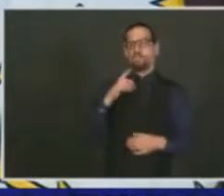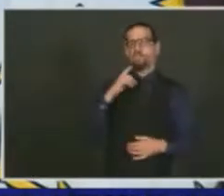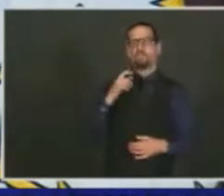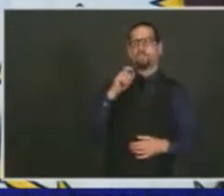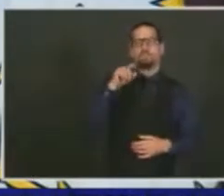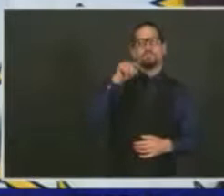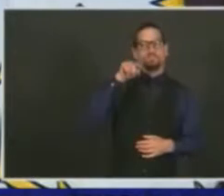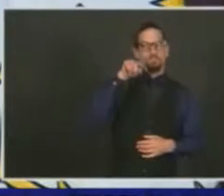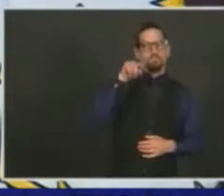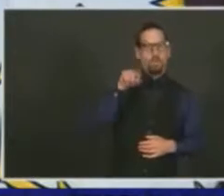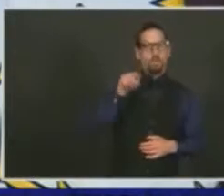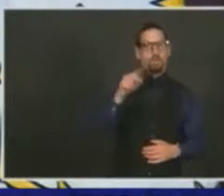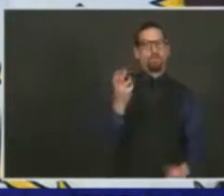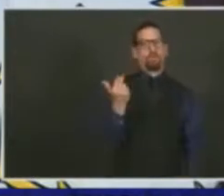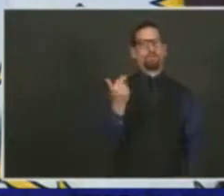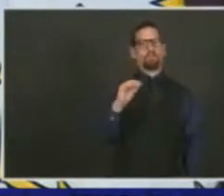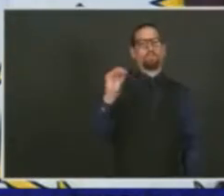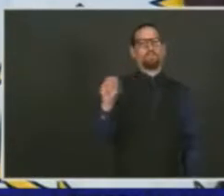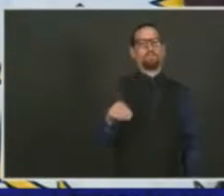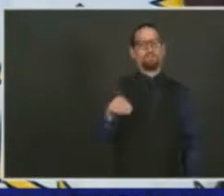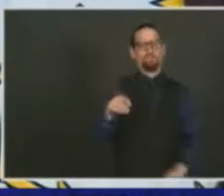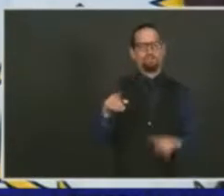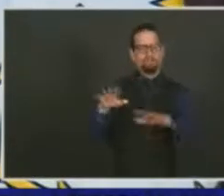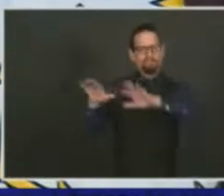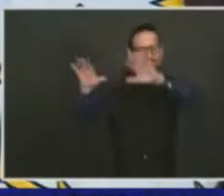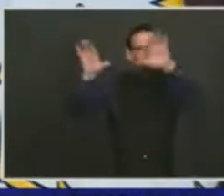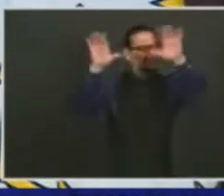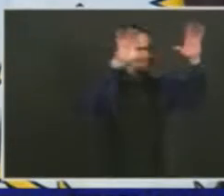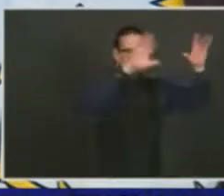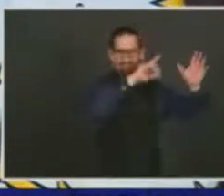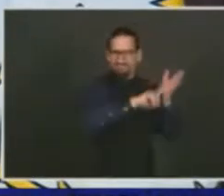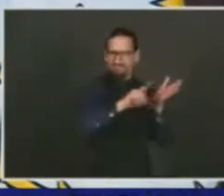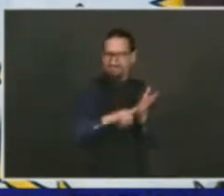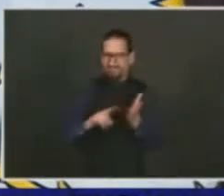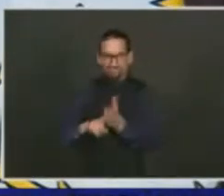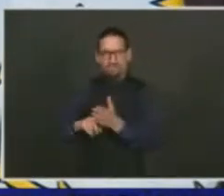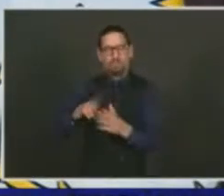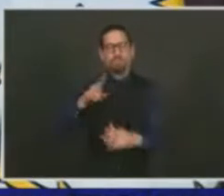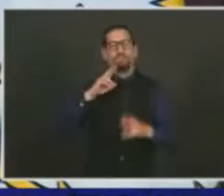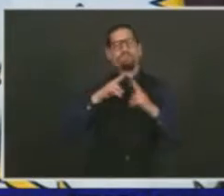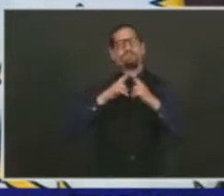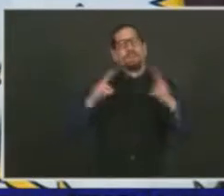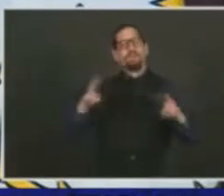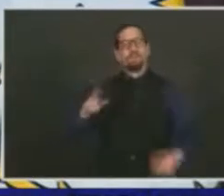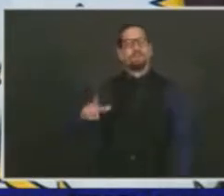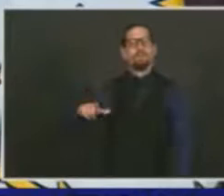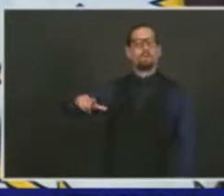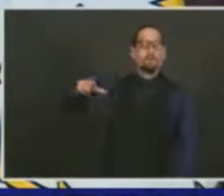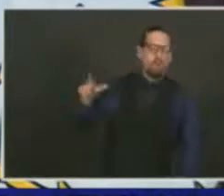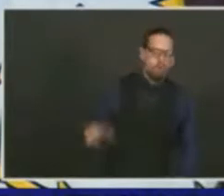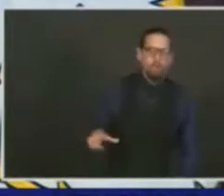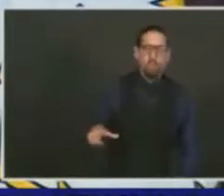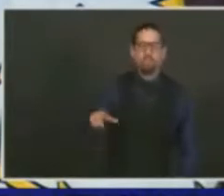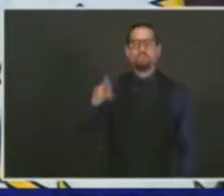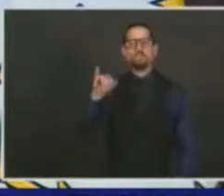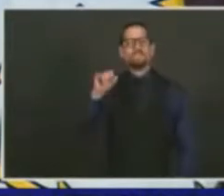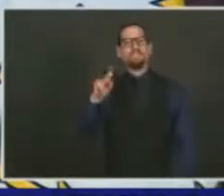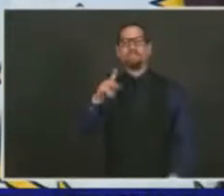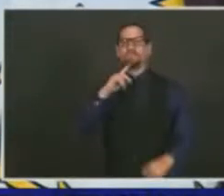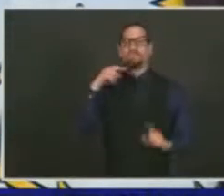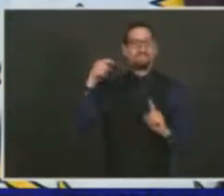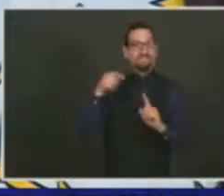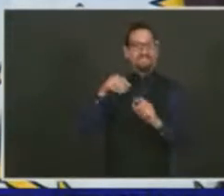and extremely low. And her study found that kids are generally not getting infected and spreading to